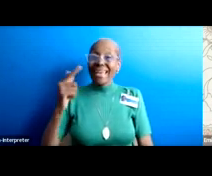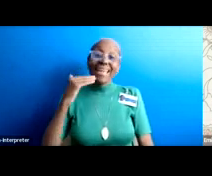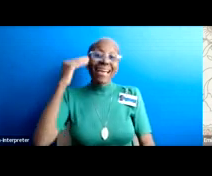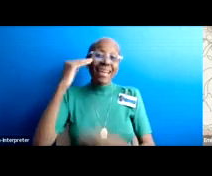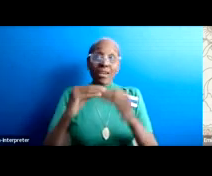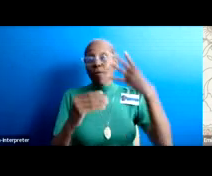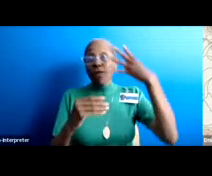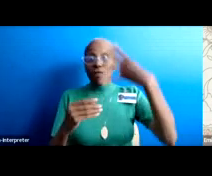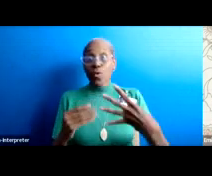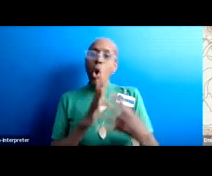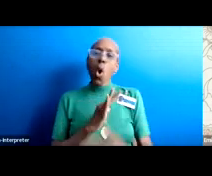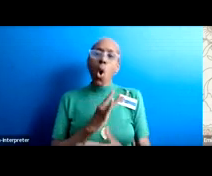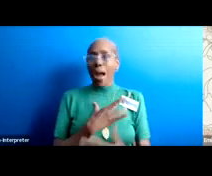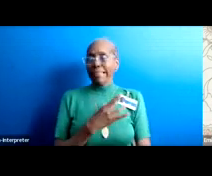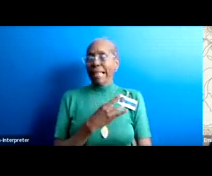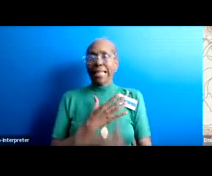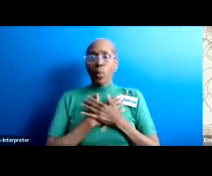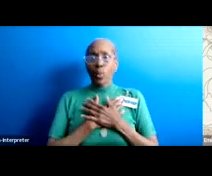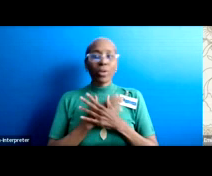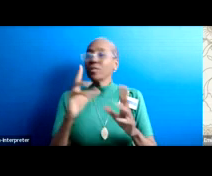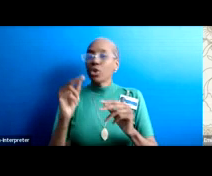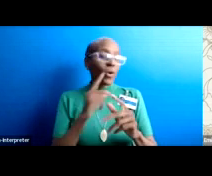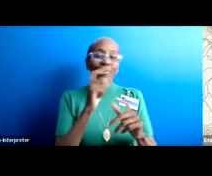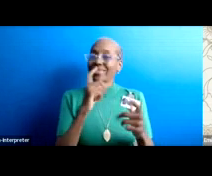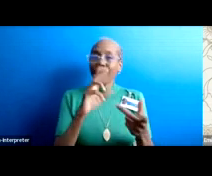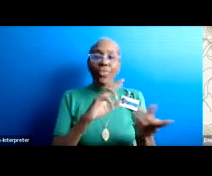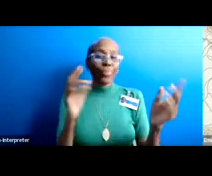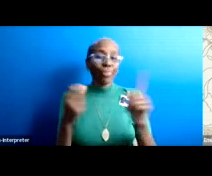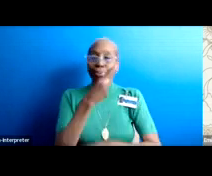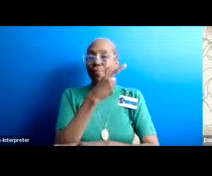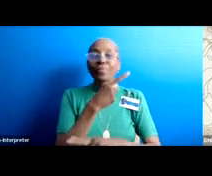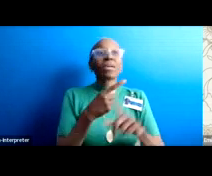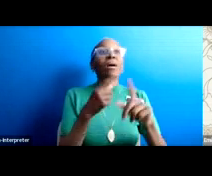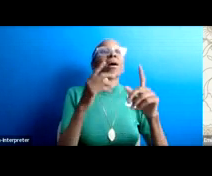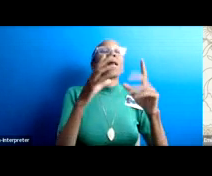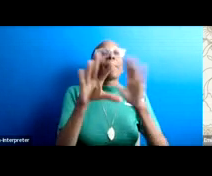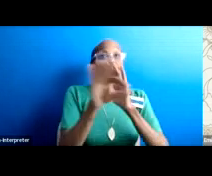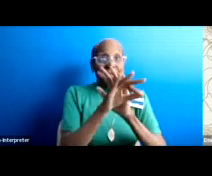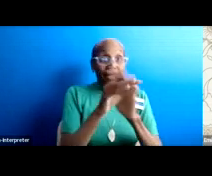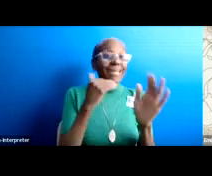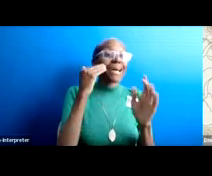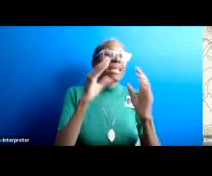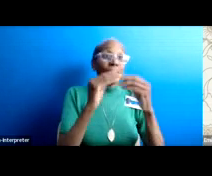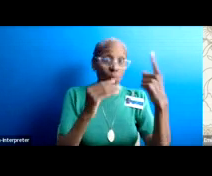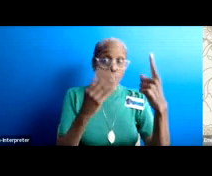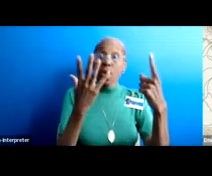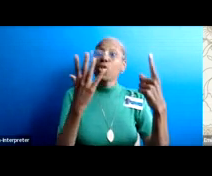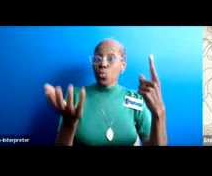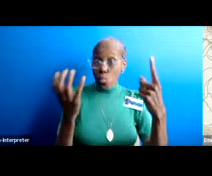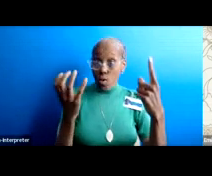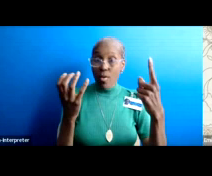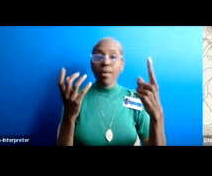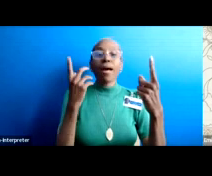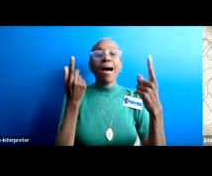the heading 1 the way you want it to be. That way it both looks the way you want it to and becomes